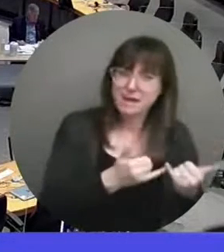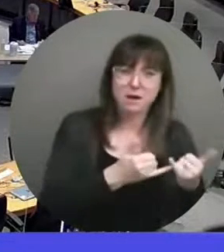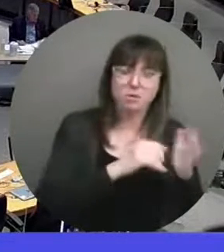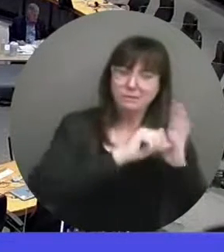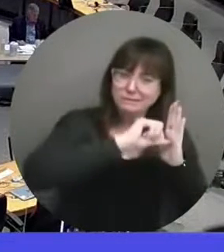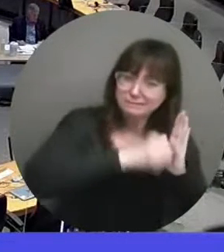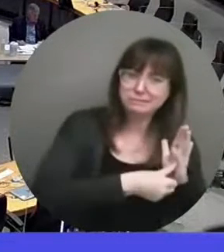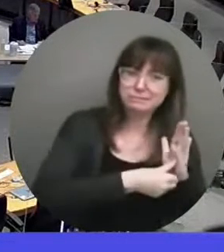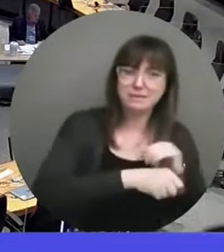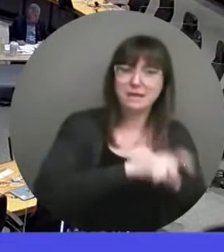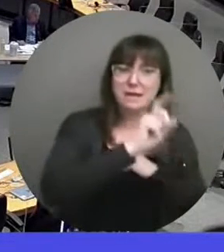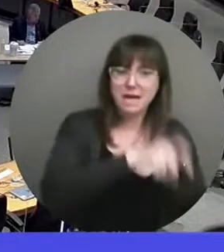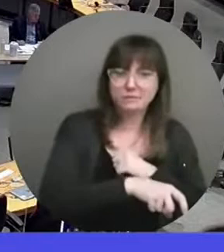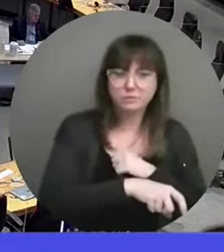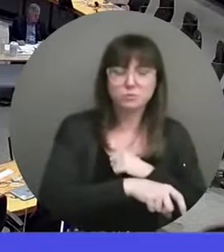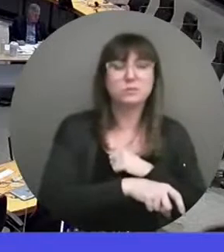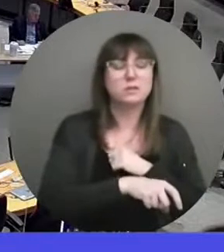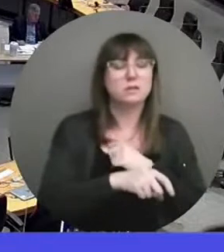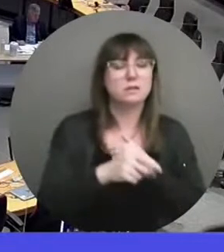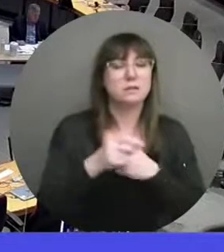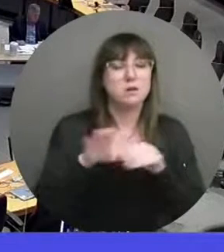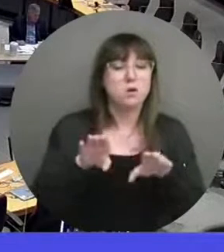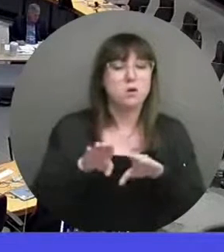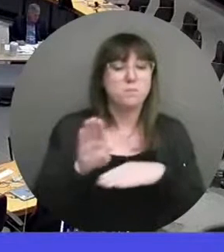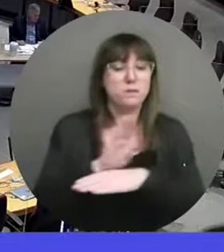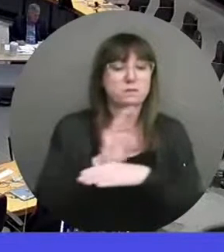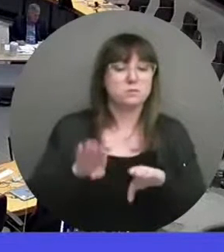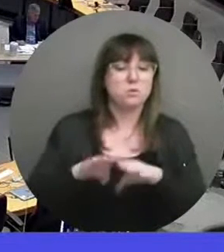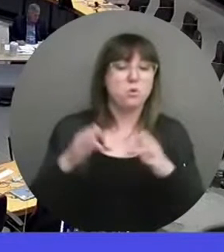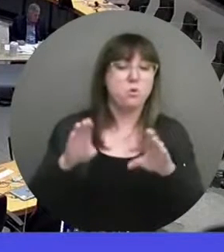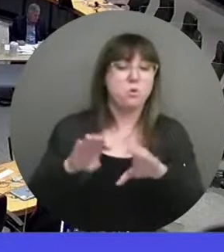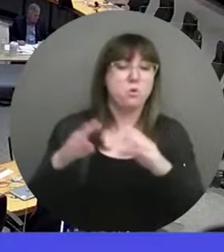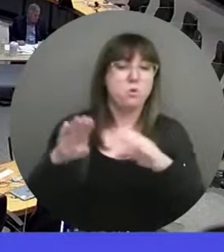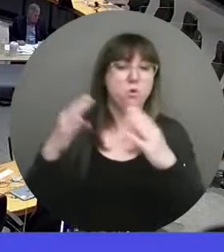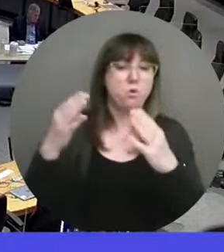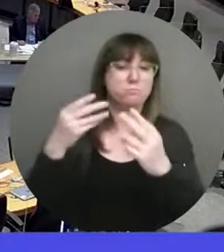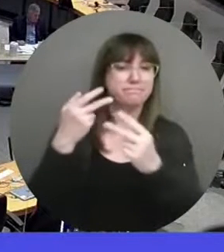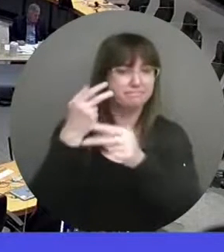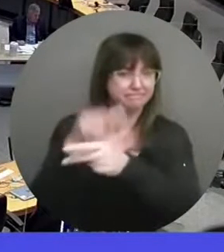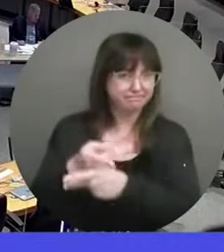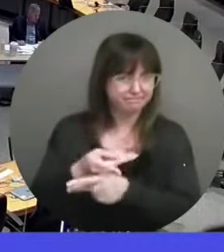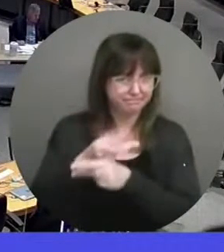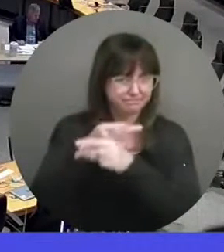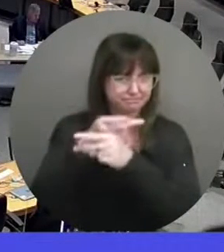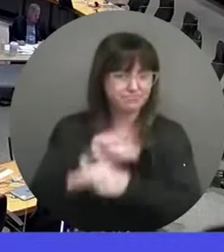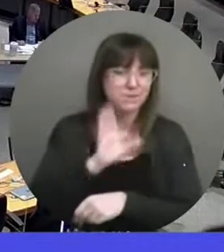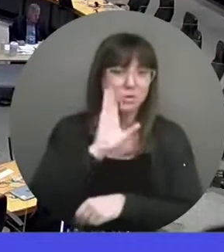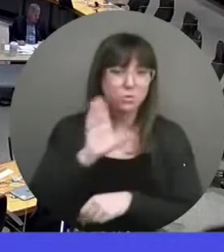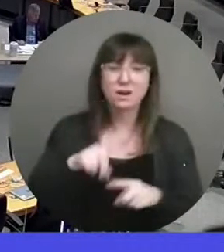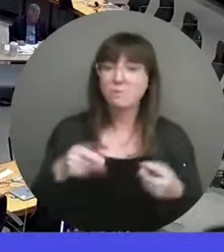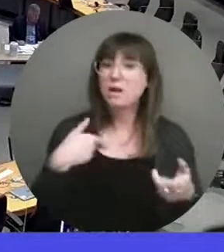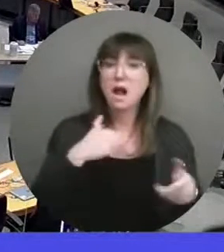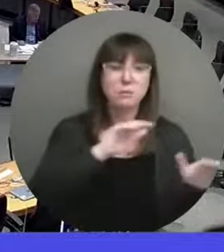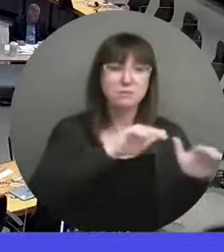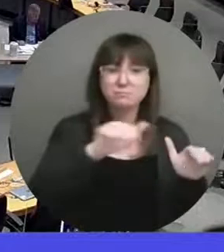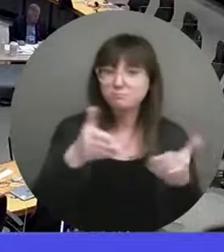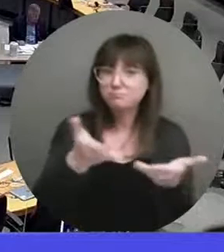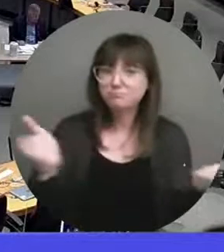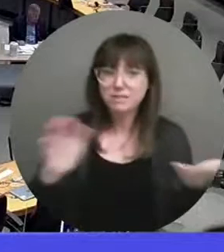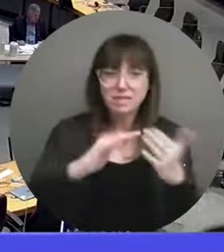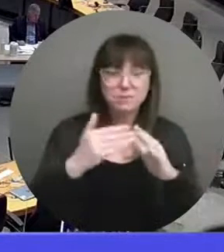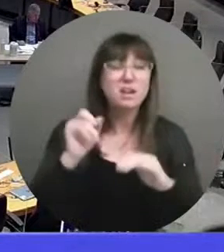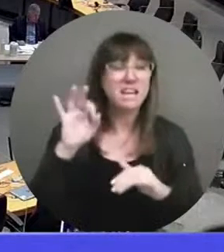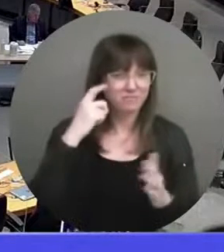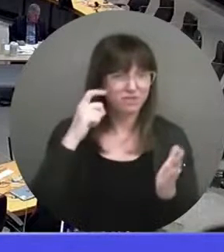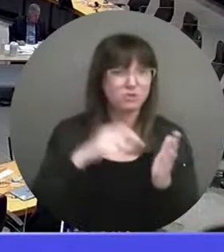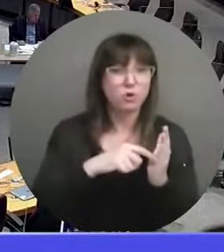we open that we're doing it carefully, and I will have to talk to the community if I see the percent positivity